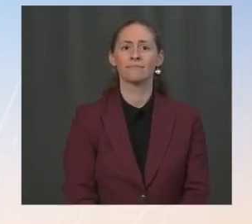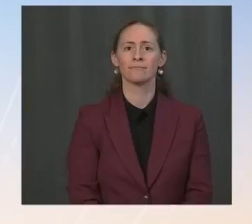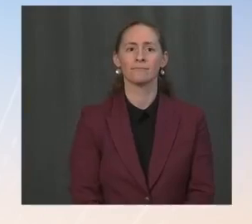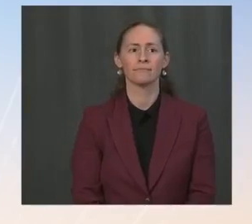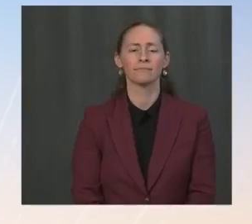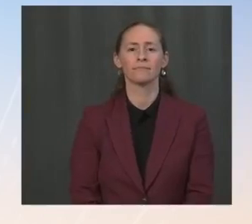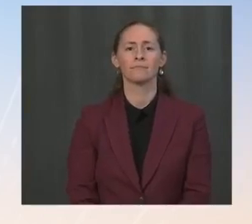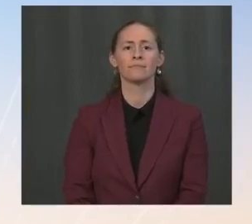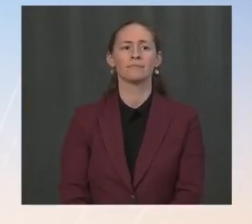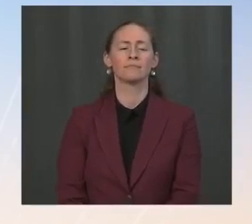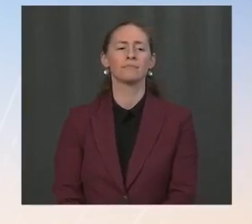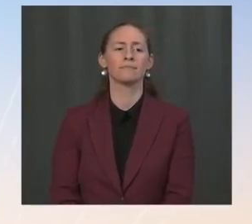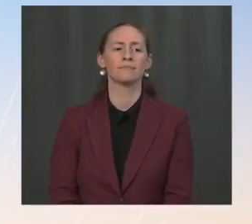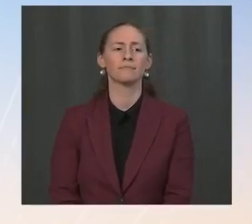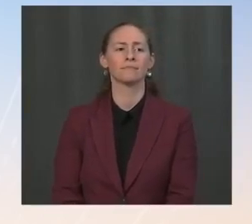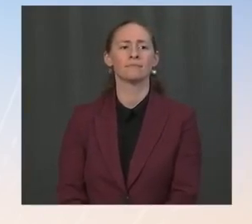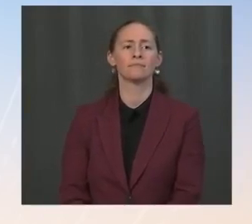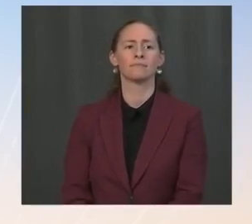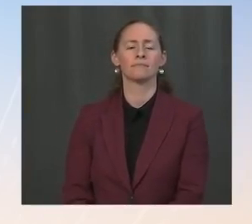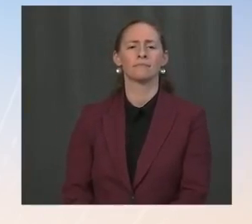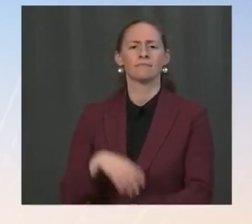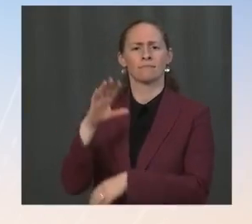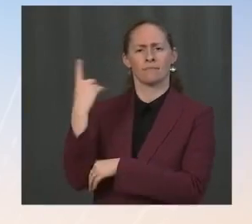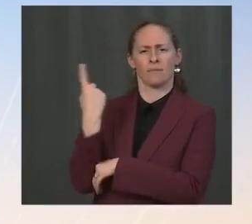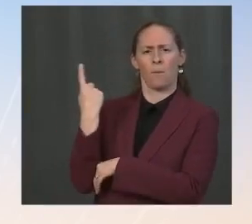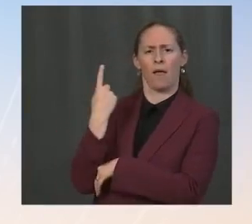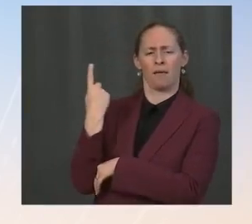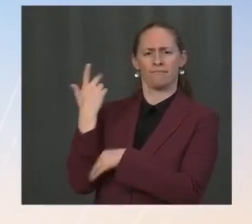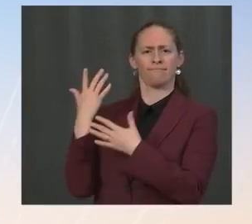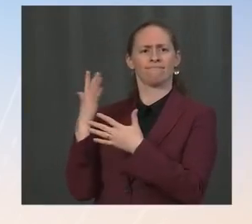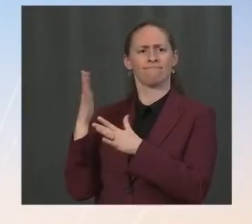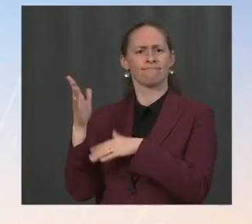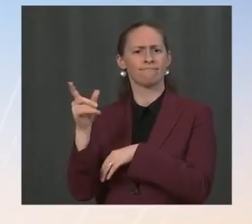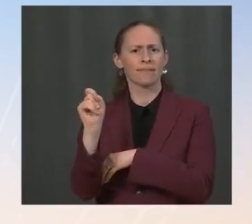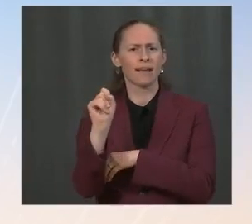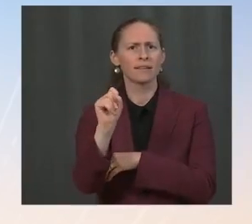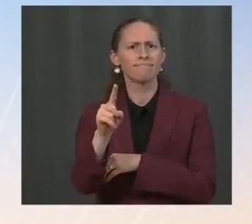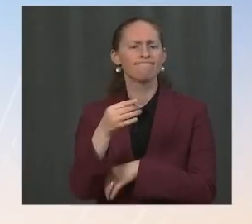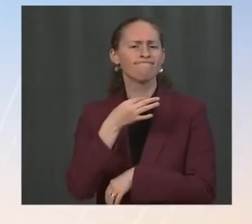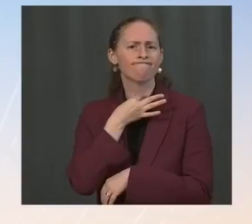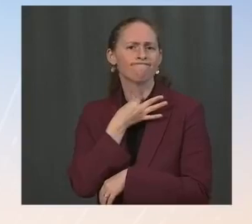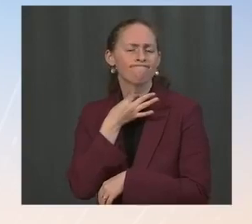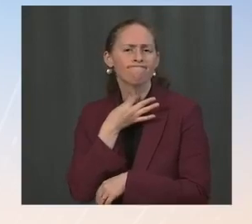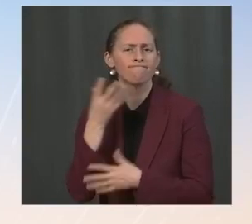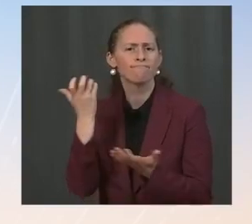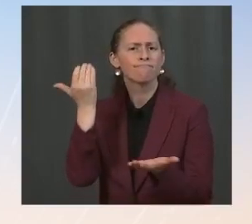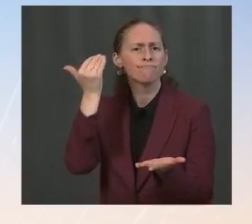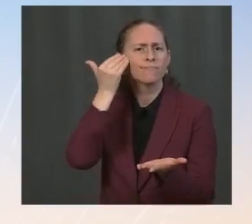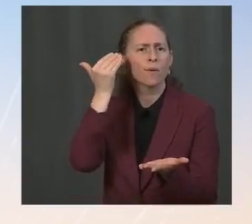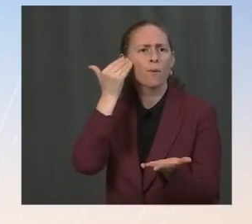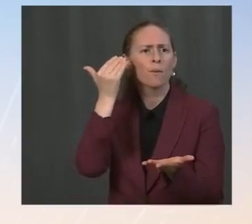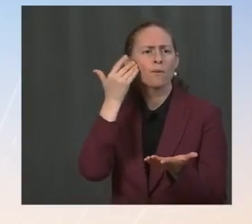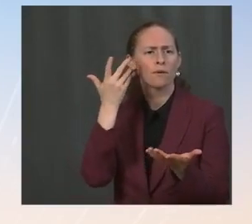asked a question about what the president would say to Afghans who fear they won't get to leave.